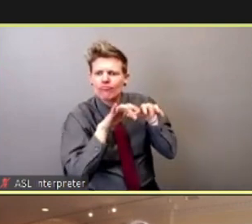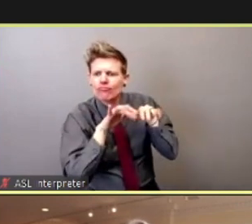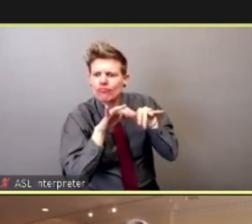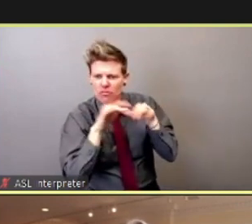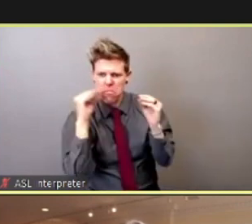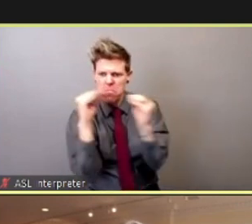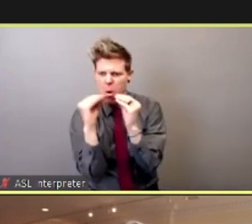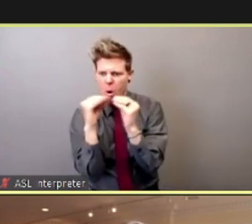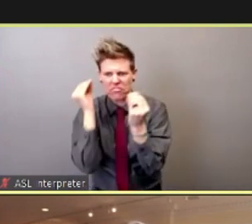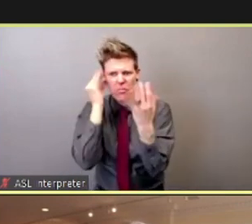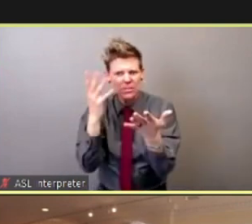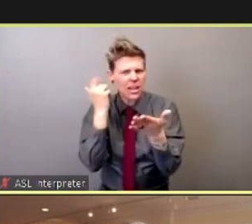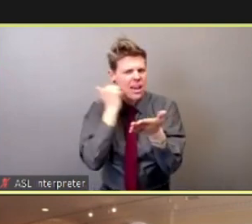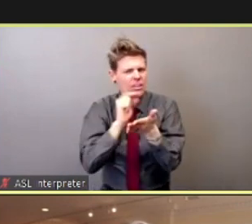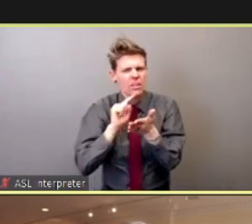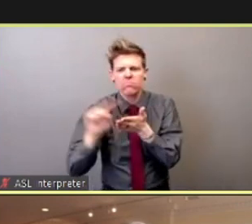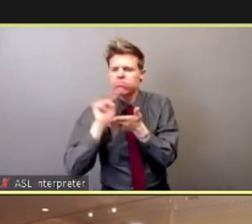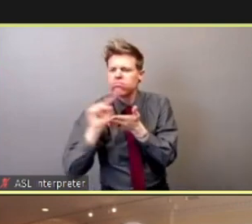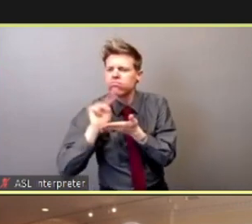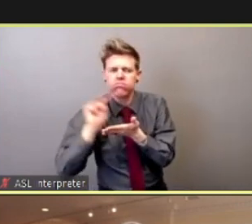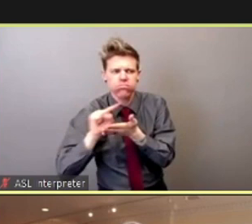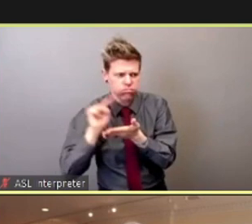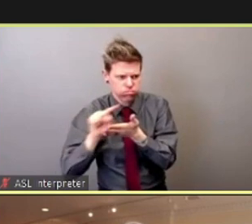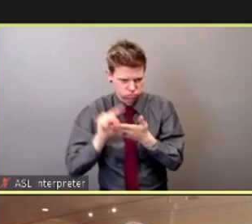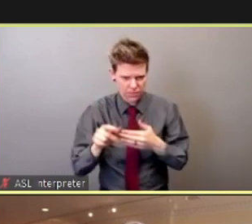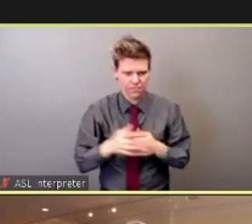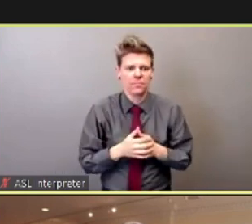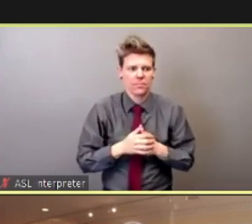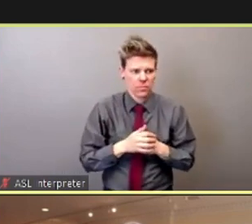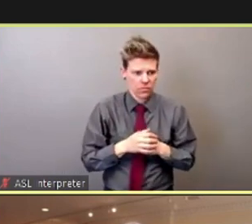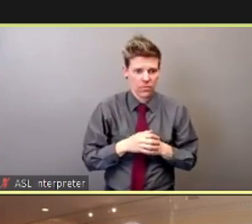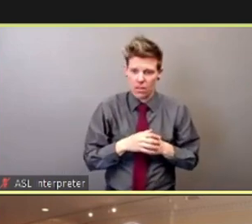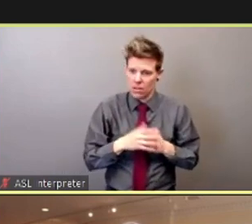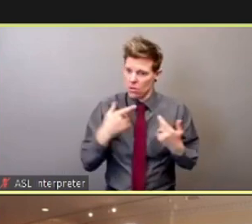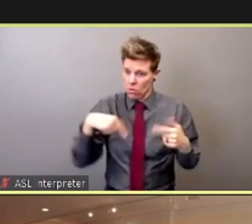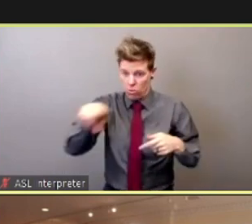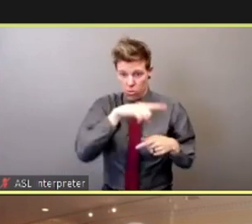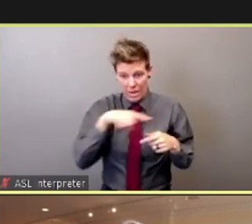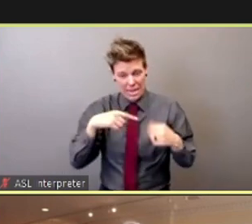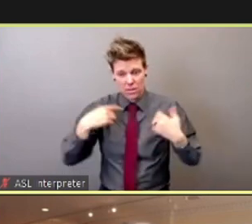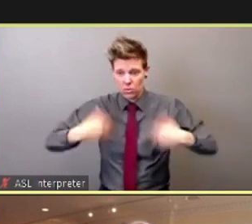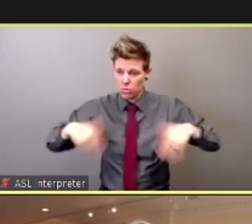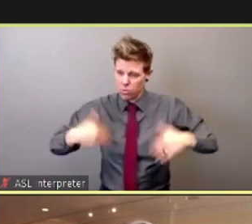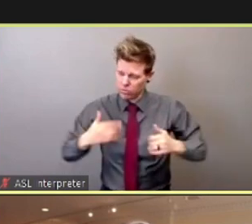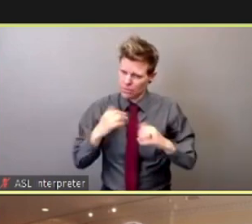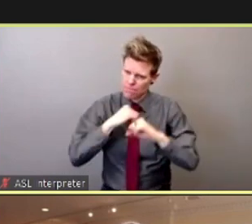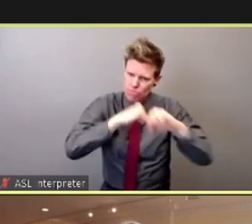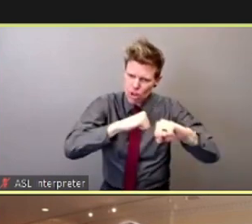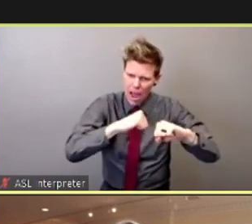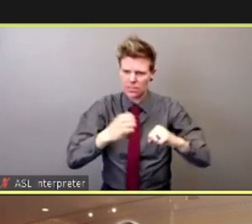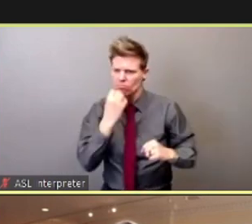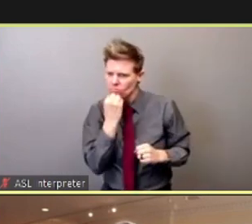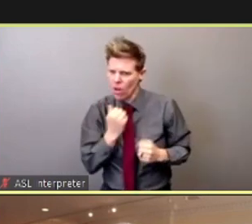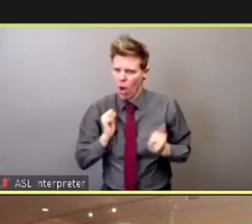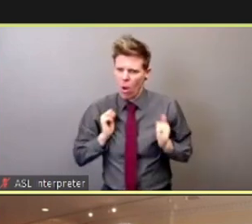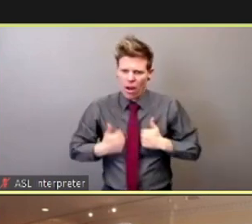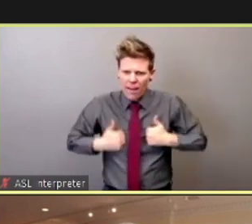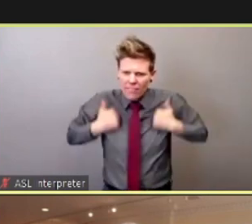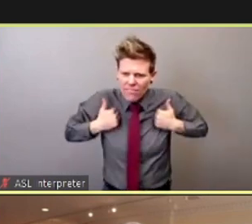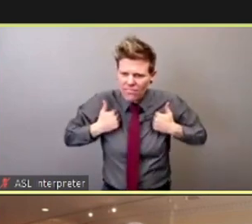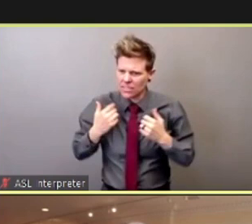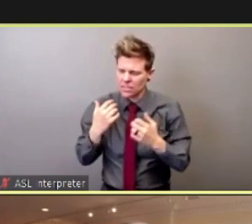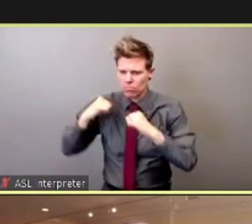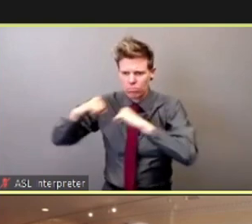do the work that protects us all adequately and saves lives. Only New Mexicans can do that, and we're doing it.